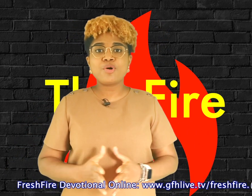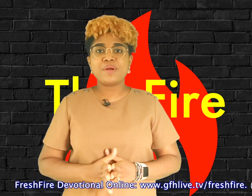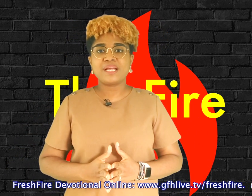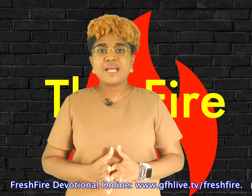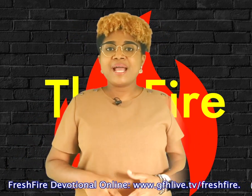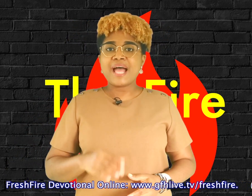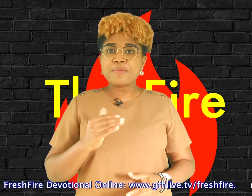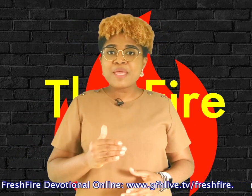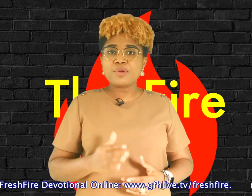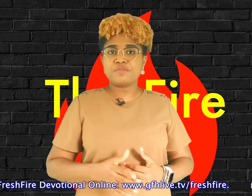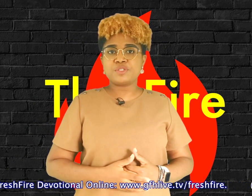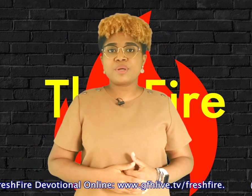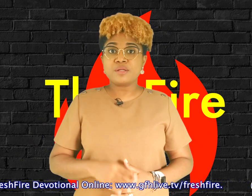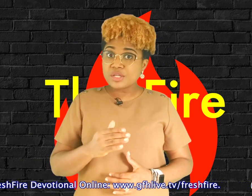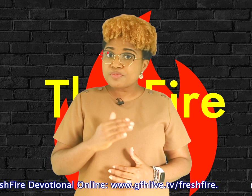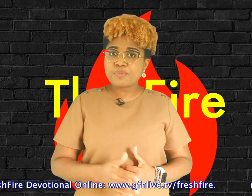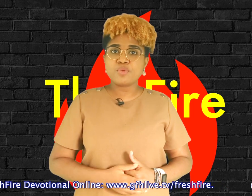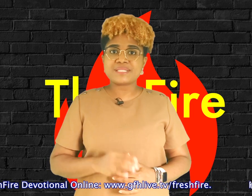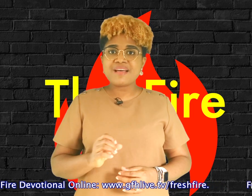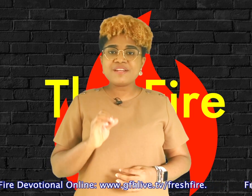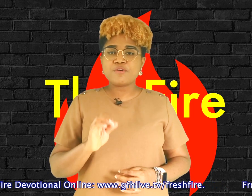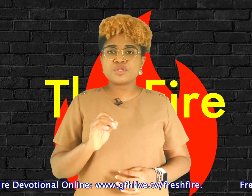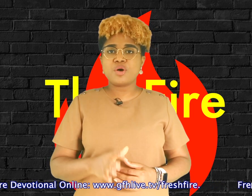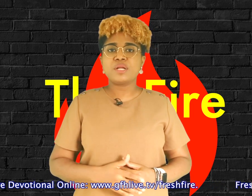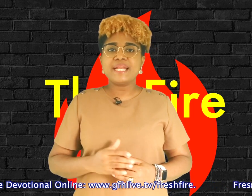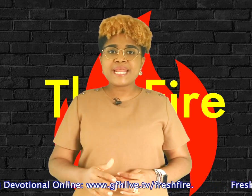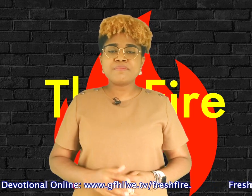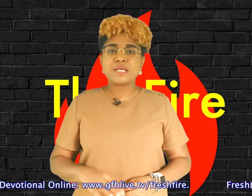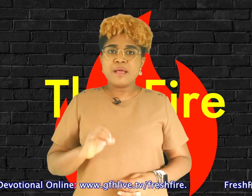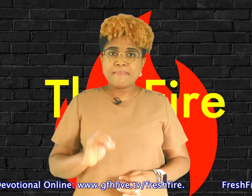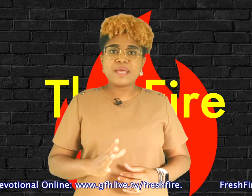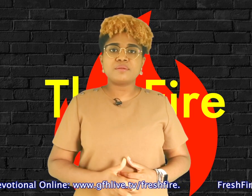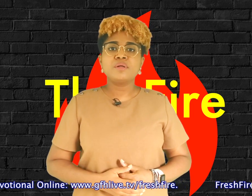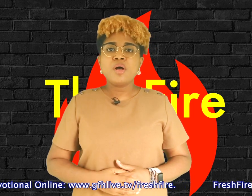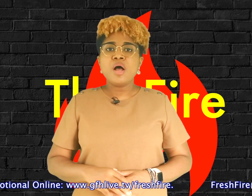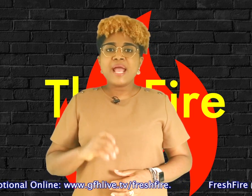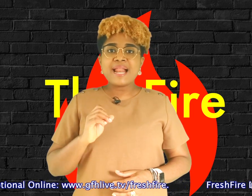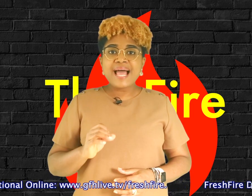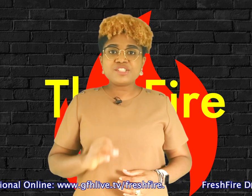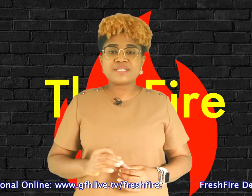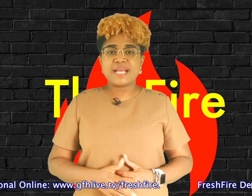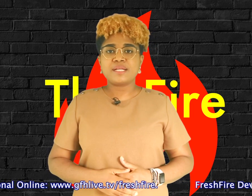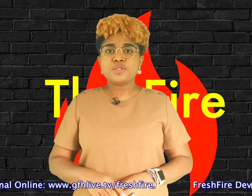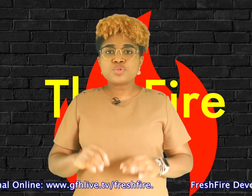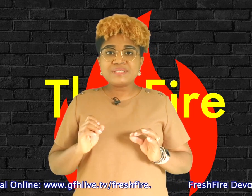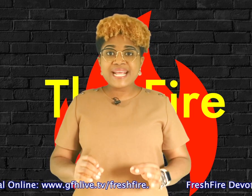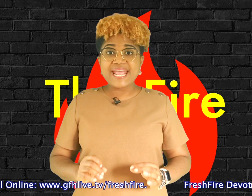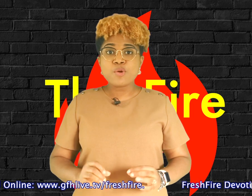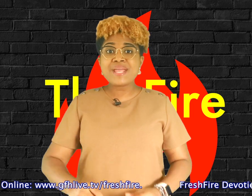in this story, and the people of Israel, God's people, were serving false god named Baal. Elijah